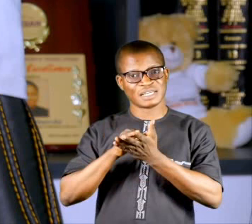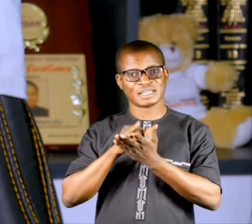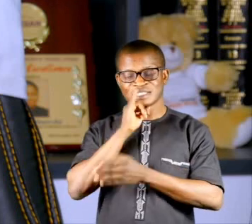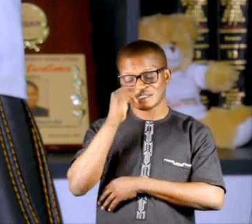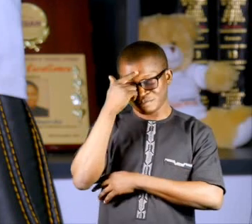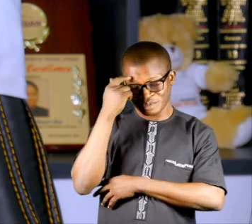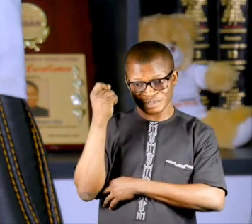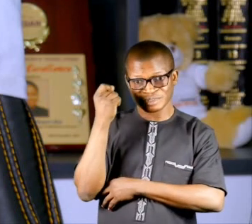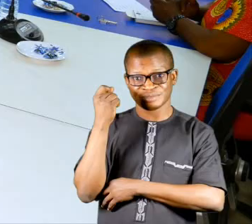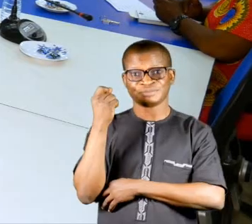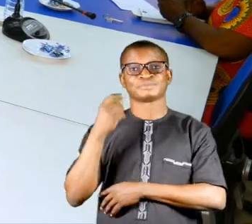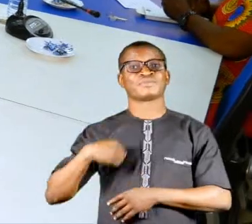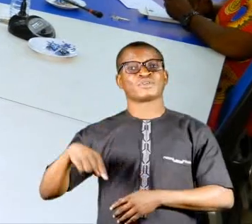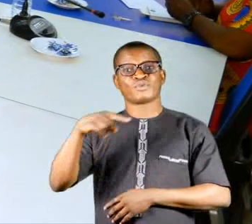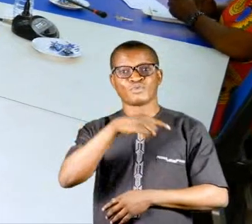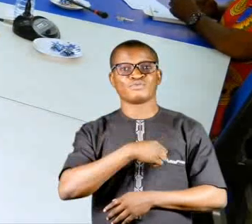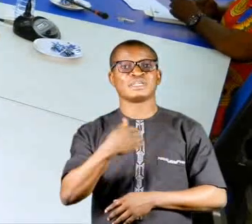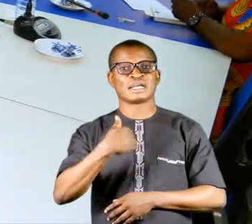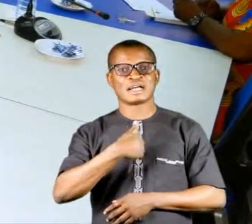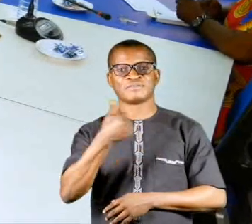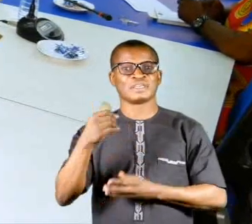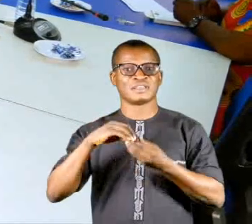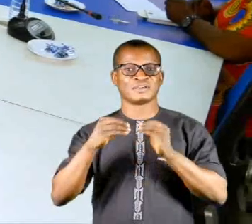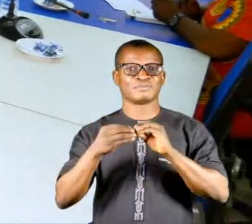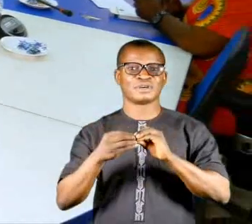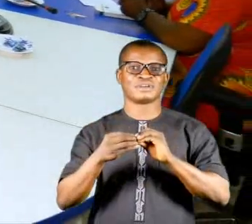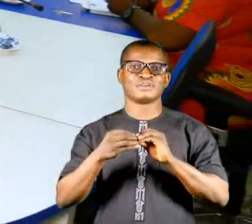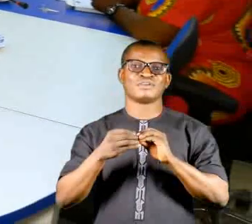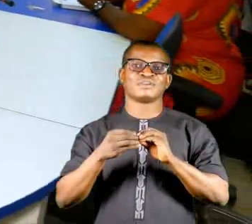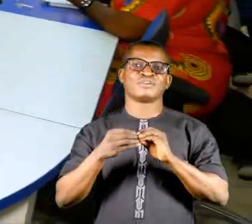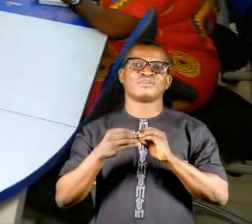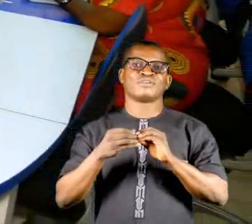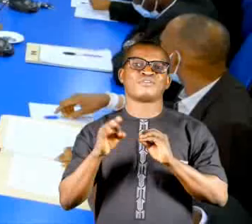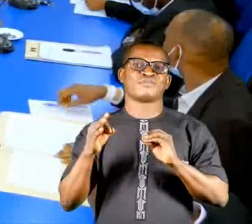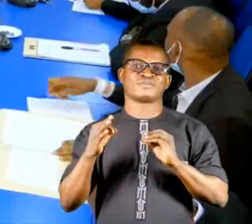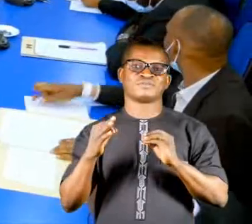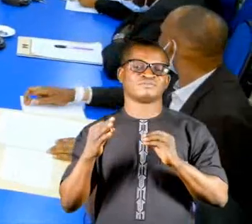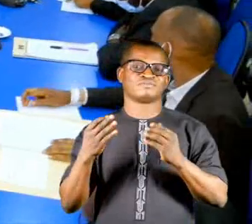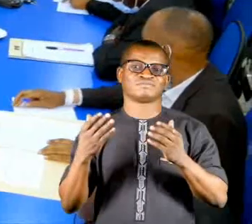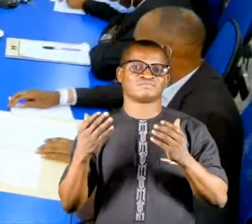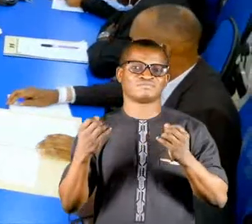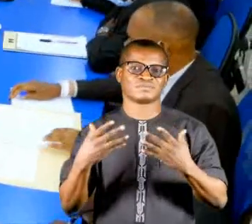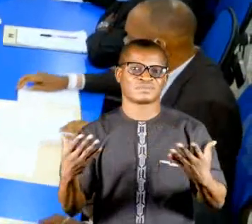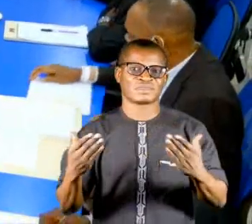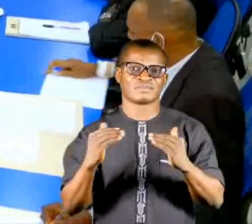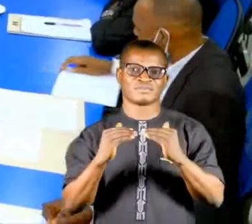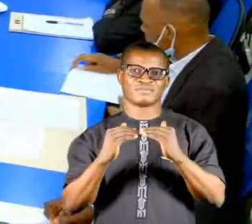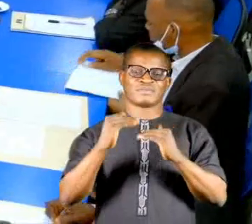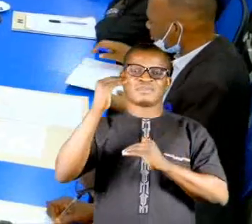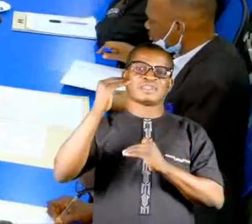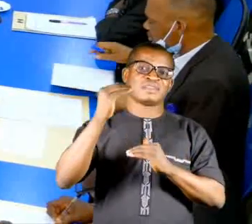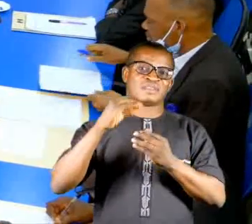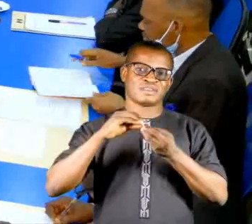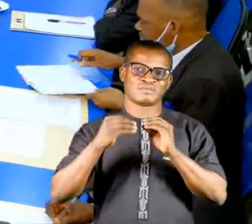that is because we had a number of firsts. We exceeded a